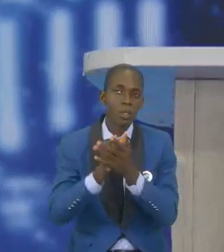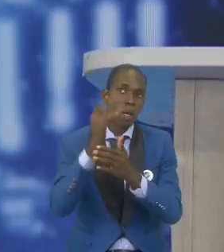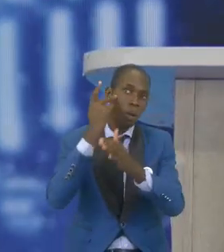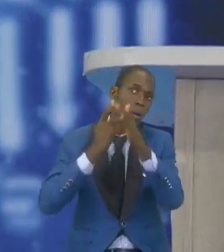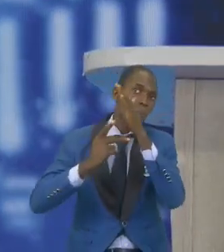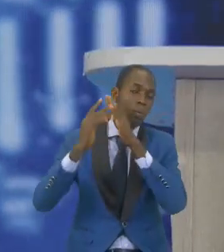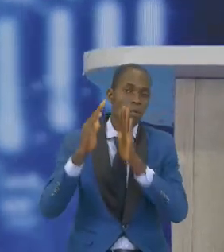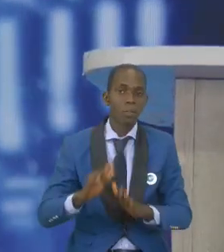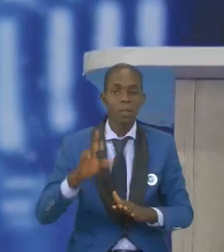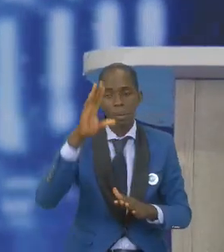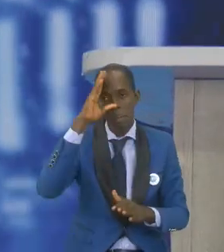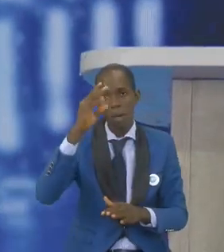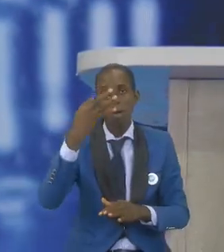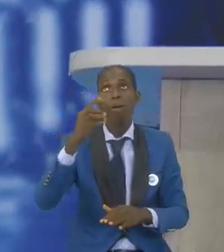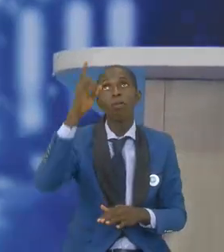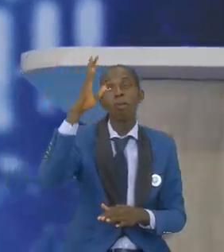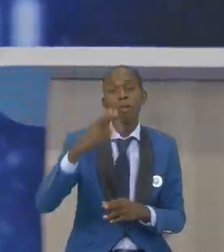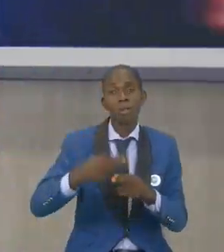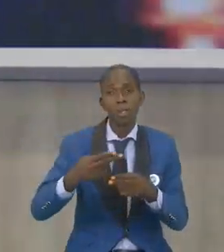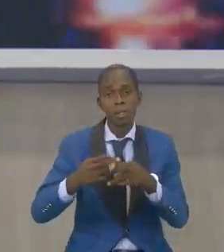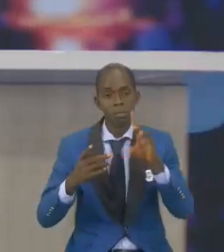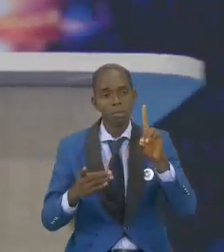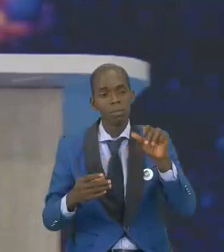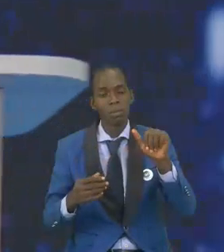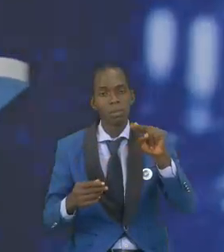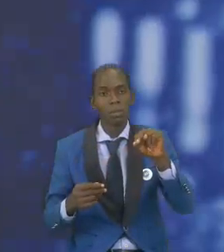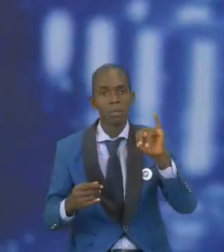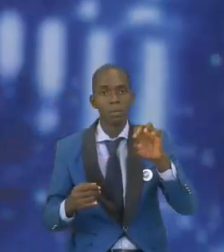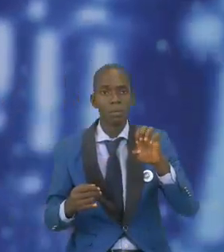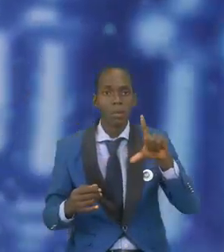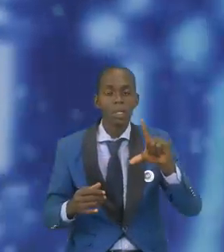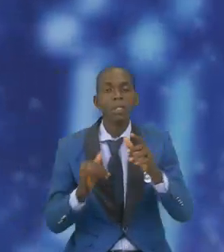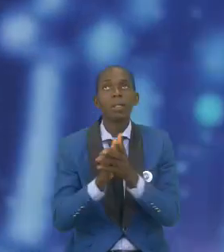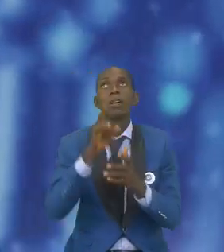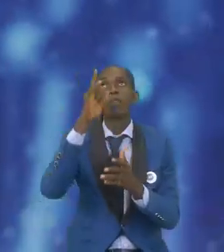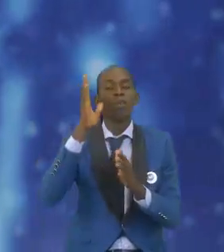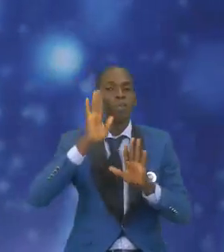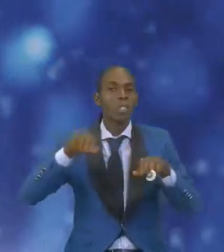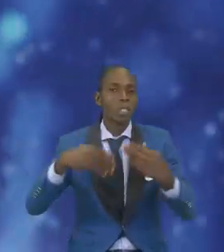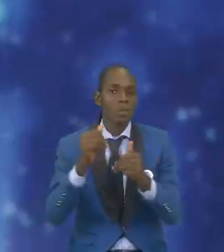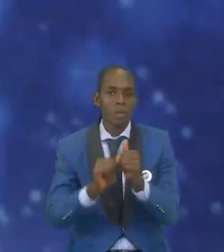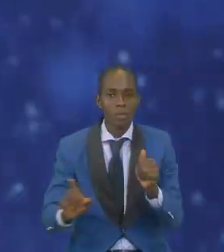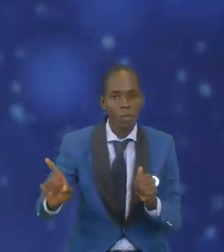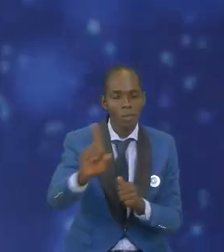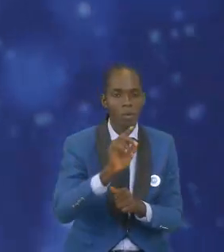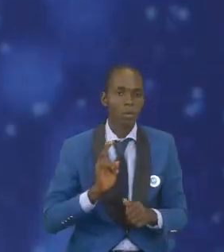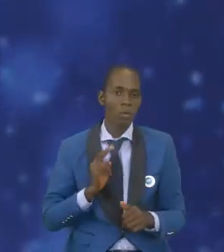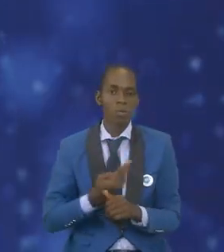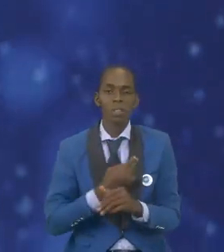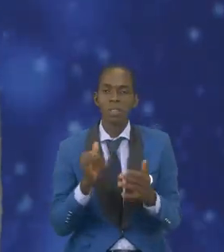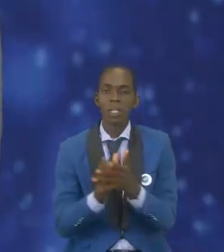man of God, Daniel, that God will give every one of us all that same faith